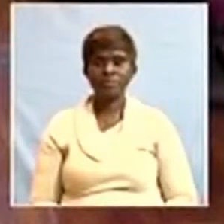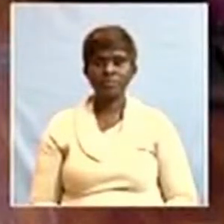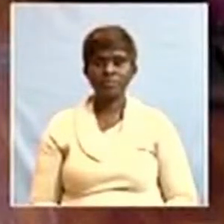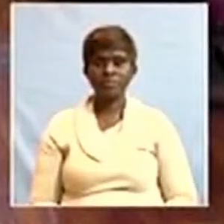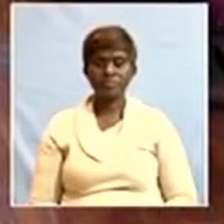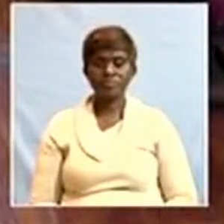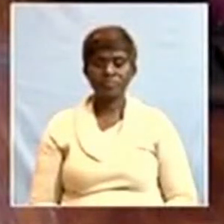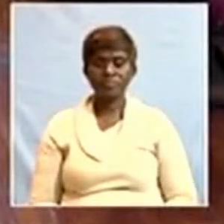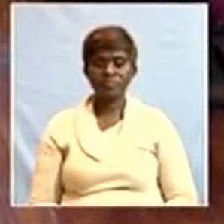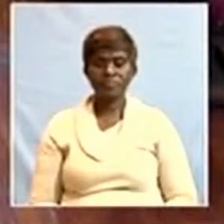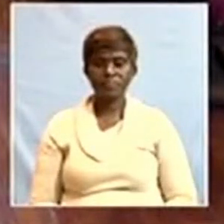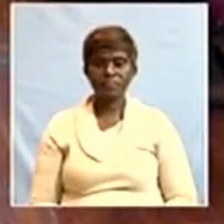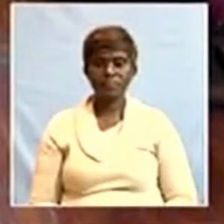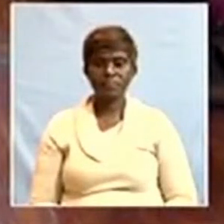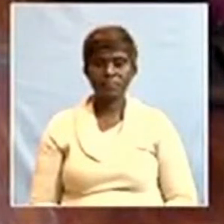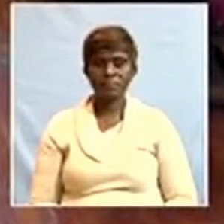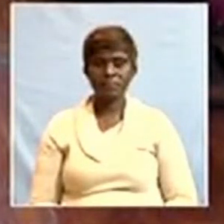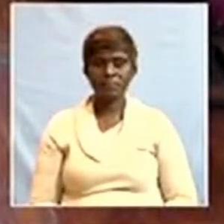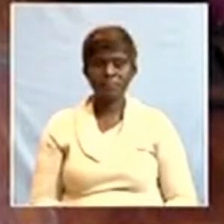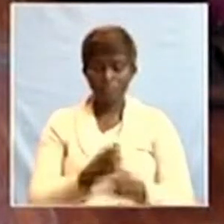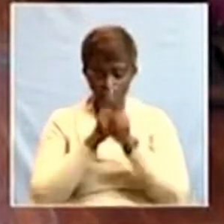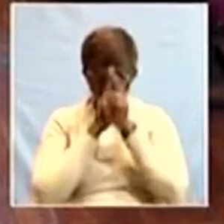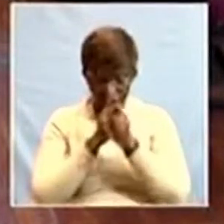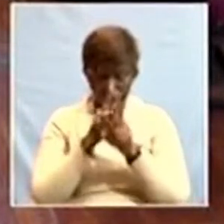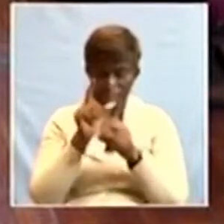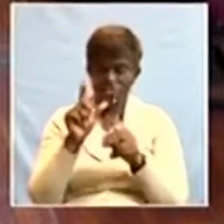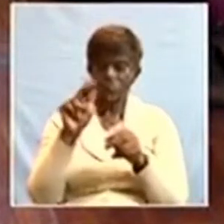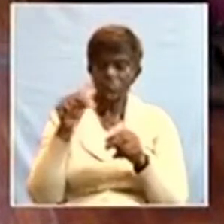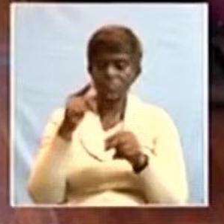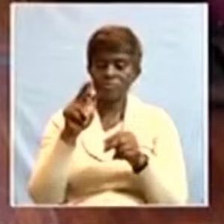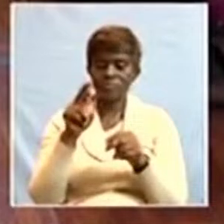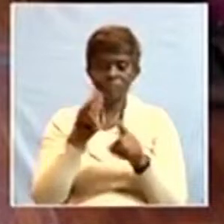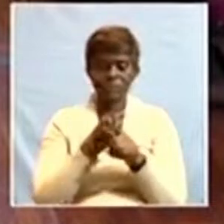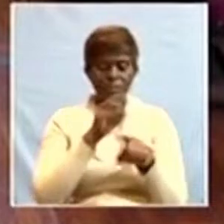PS, you can respond to two questions from Honorable Lungu and Honorable Mwira.